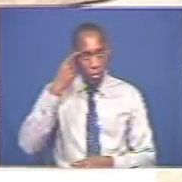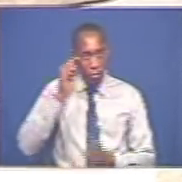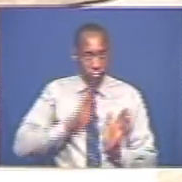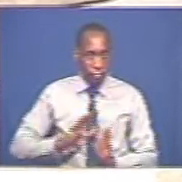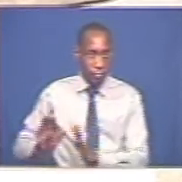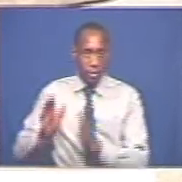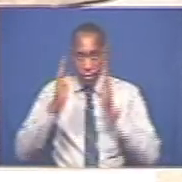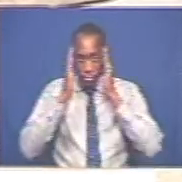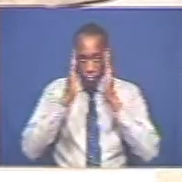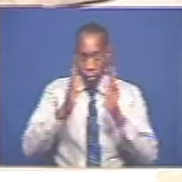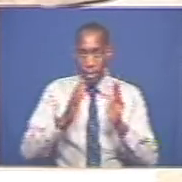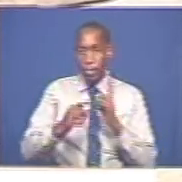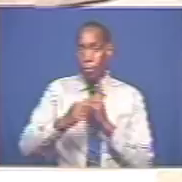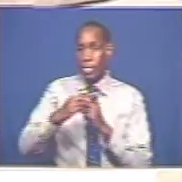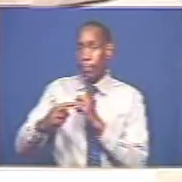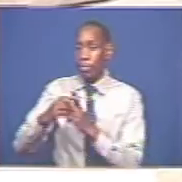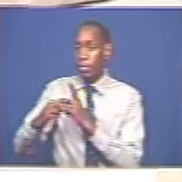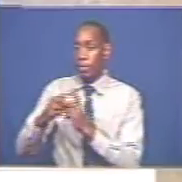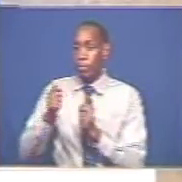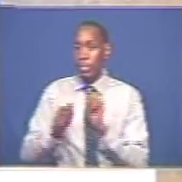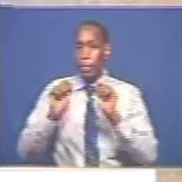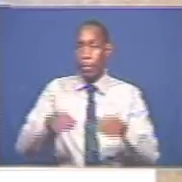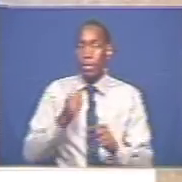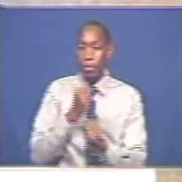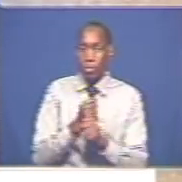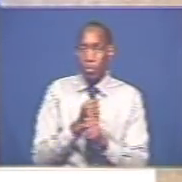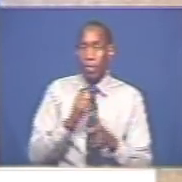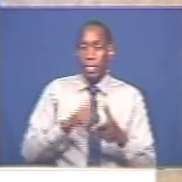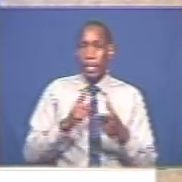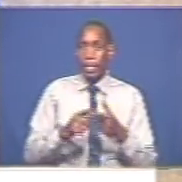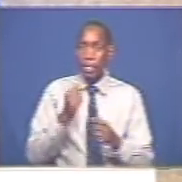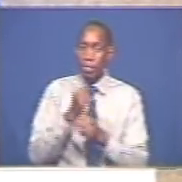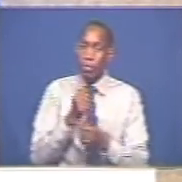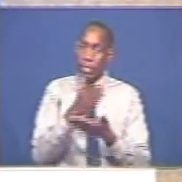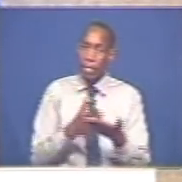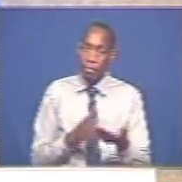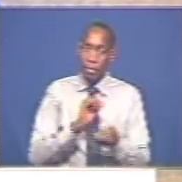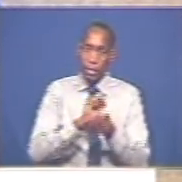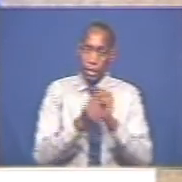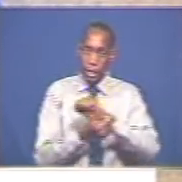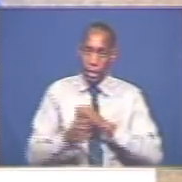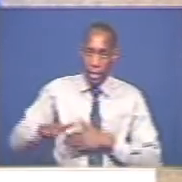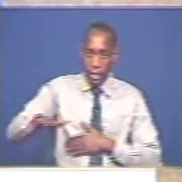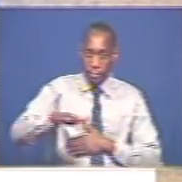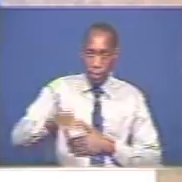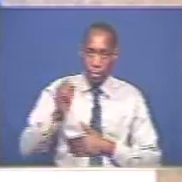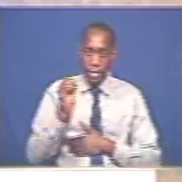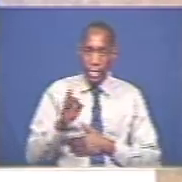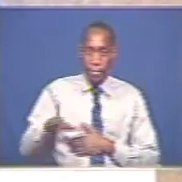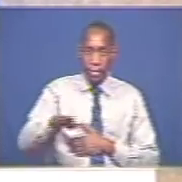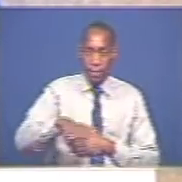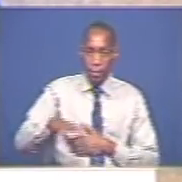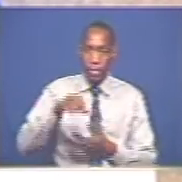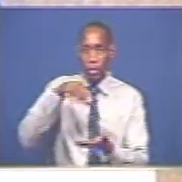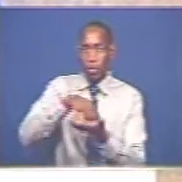to focus on the good things that you can do. Yeah. Then do some kind of change of environment. If it's an environmental